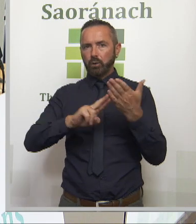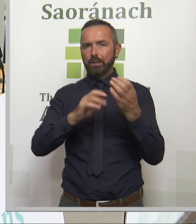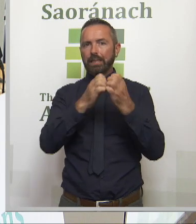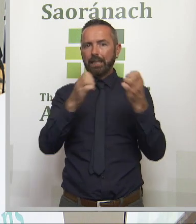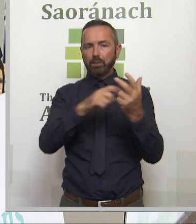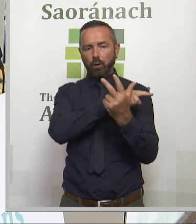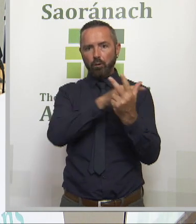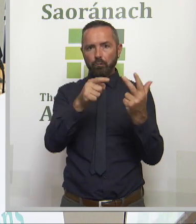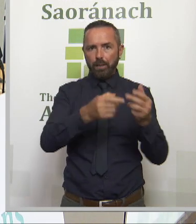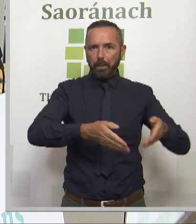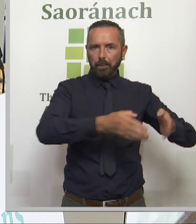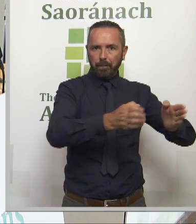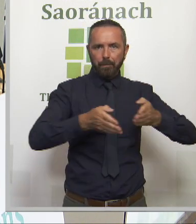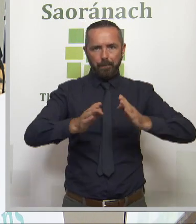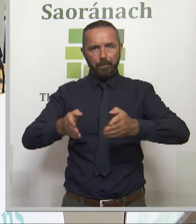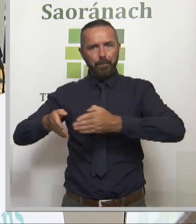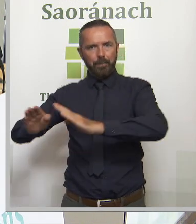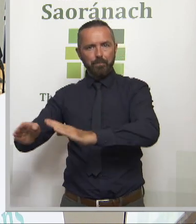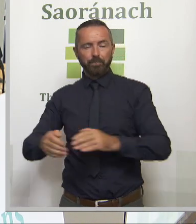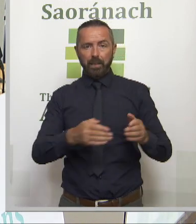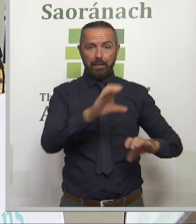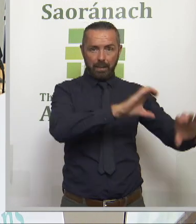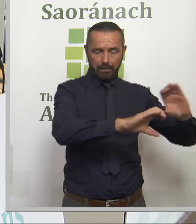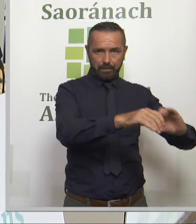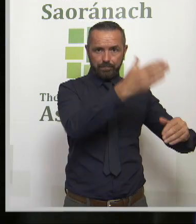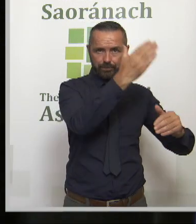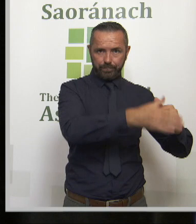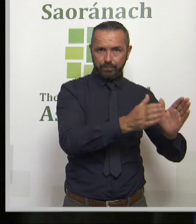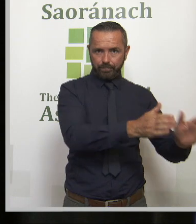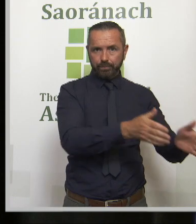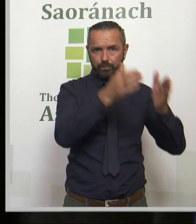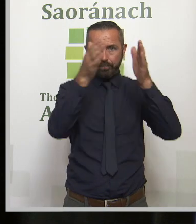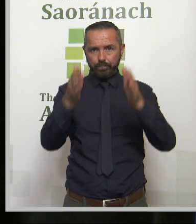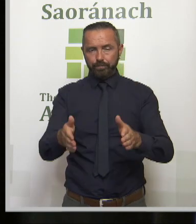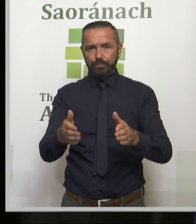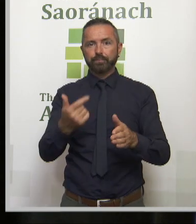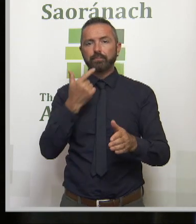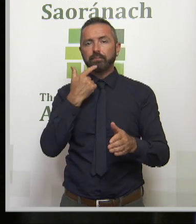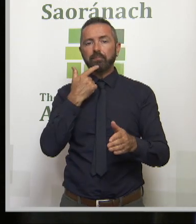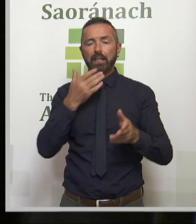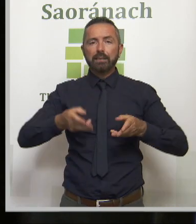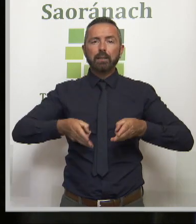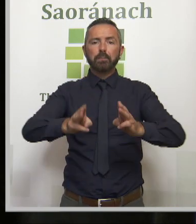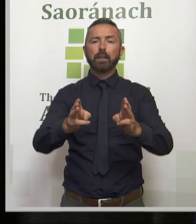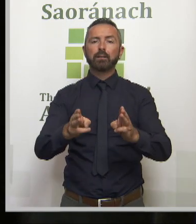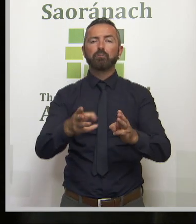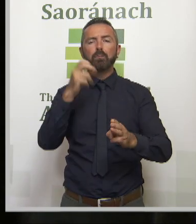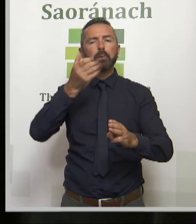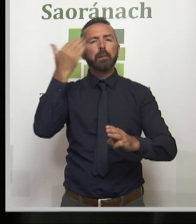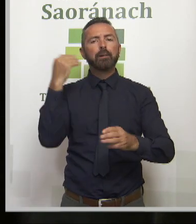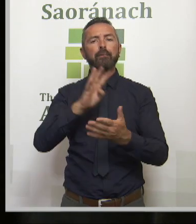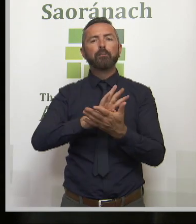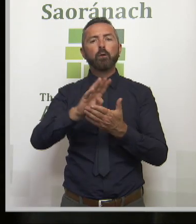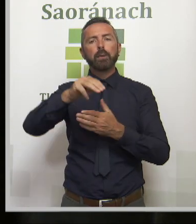these three different frameworks. The second framework, going back to the first session we had on the 14th of May, you'll remember Robert